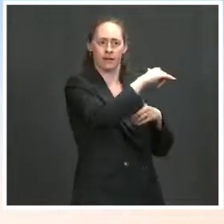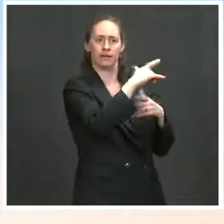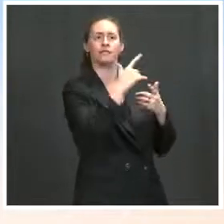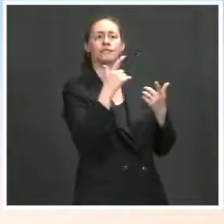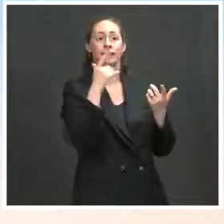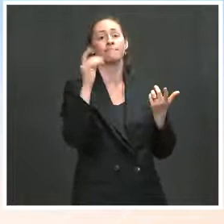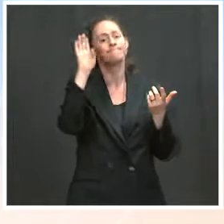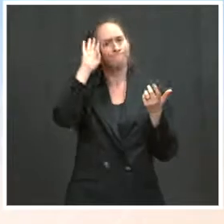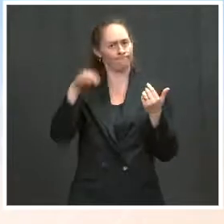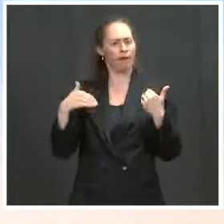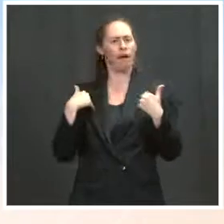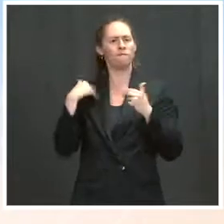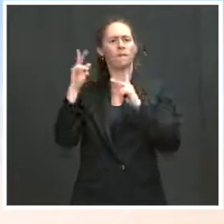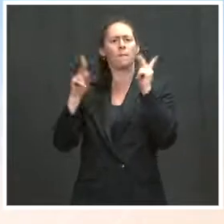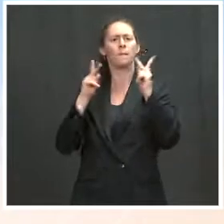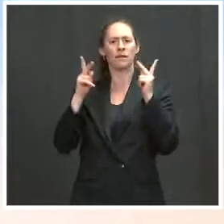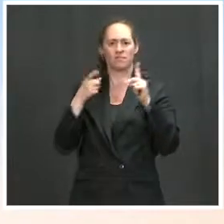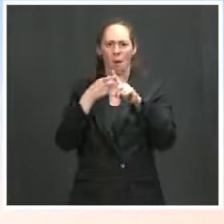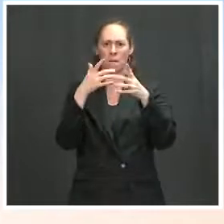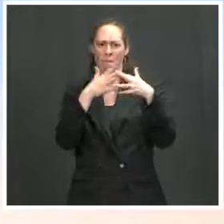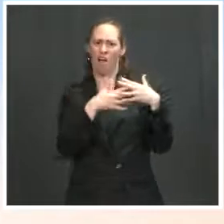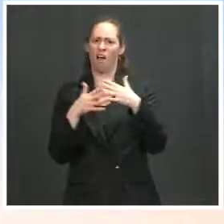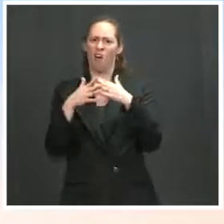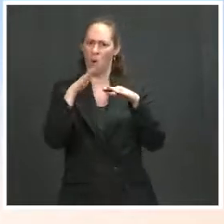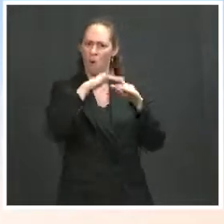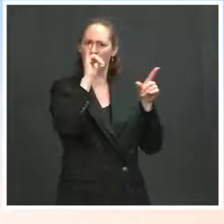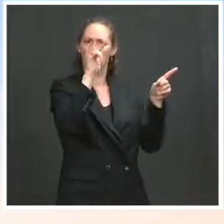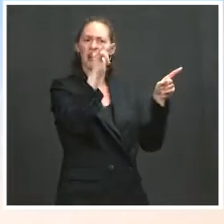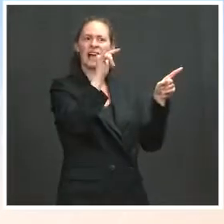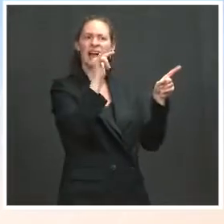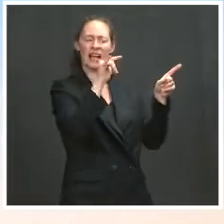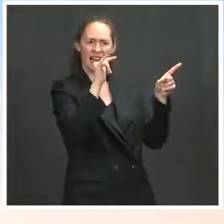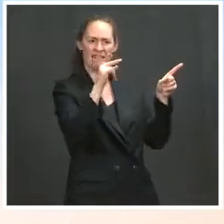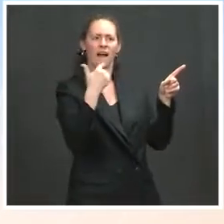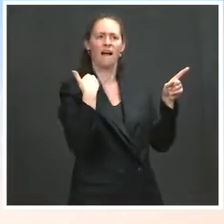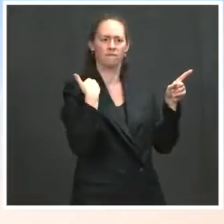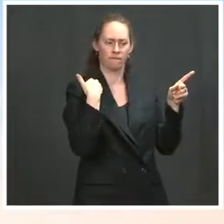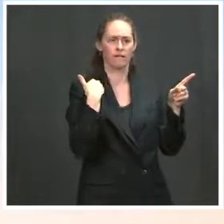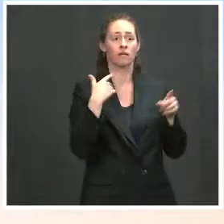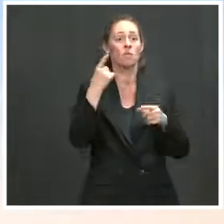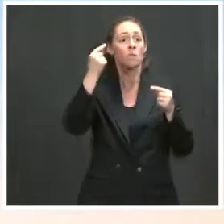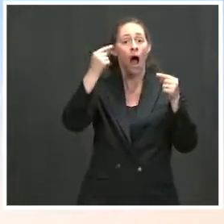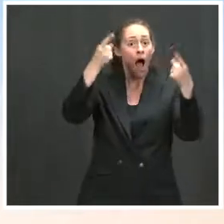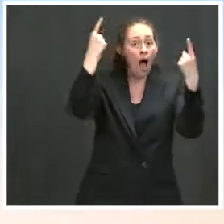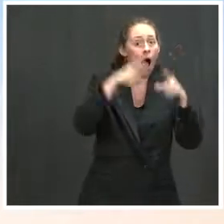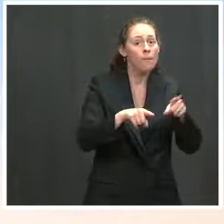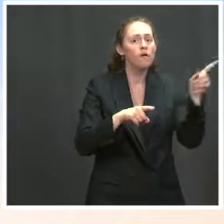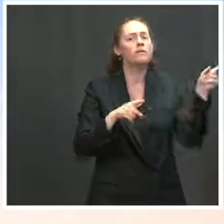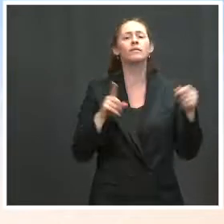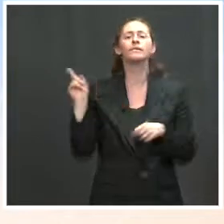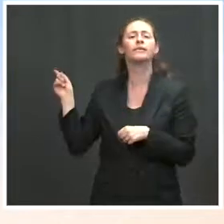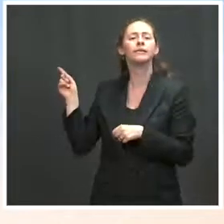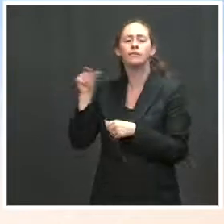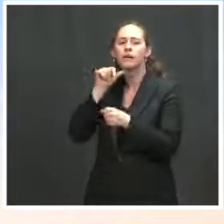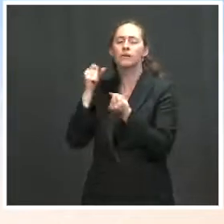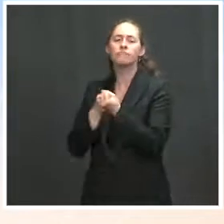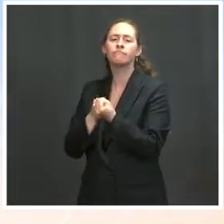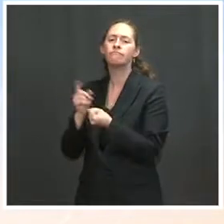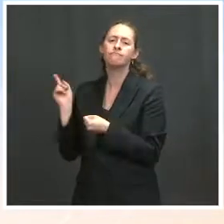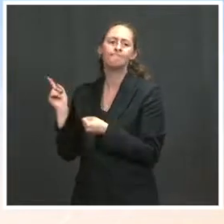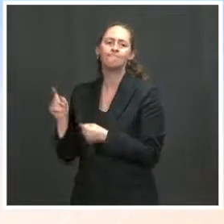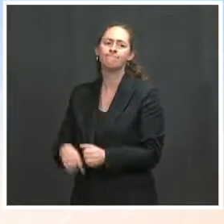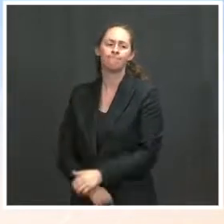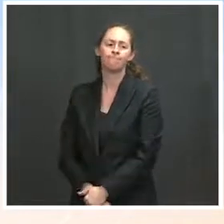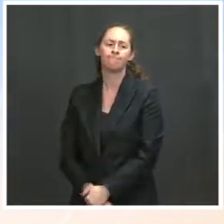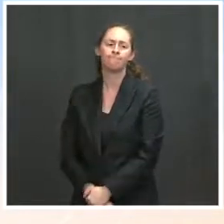president condemned it, and there will be more to come. No problem. Thanks, Ouija. Go ahead, Mario. Thanks, Karine. Congratulations again